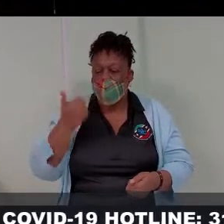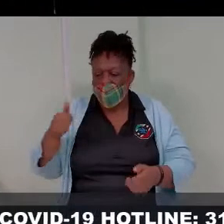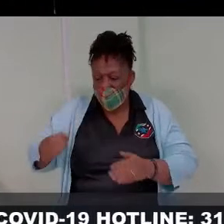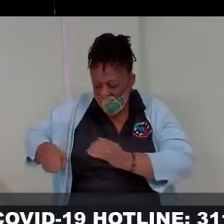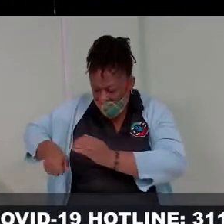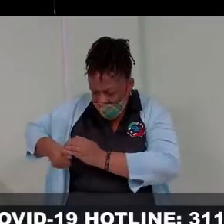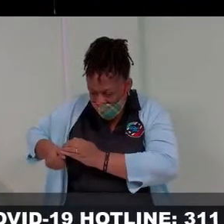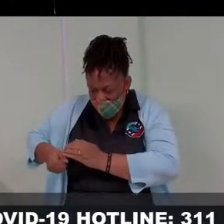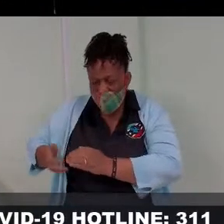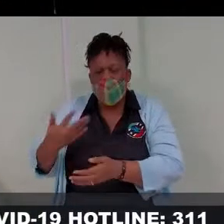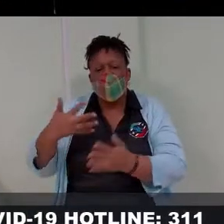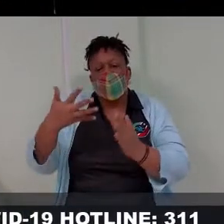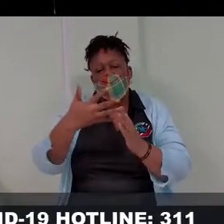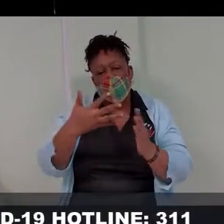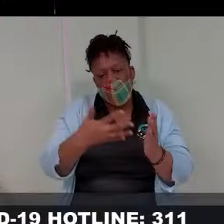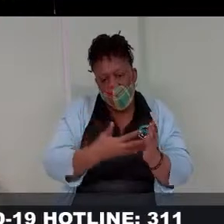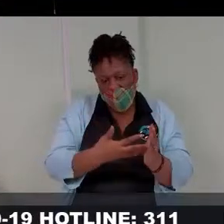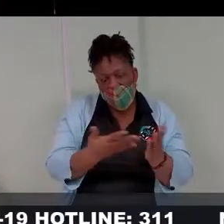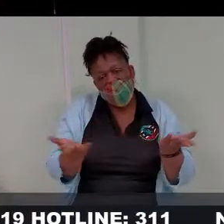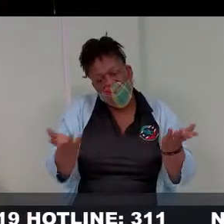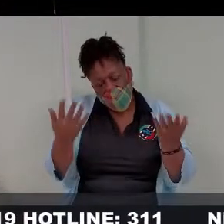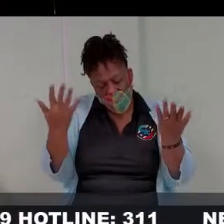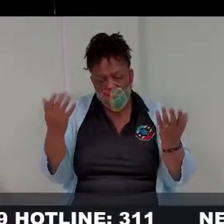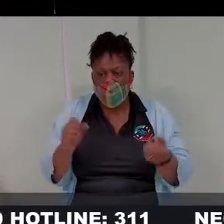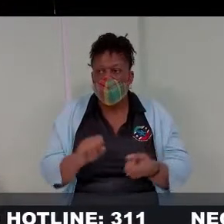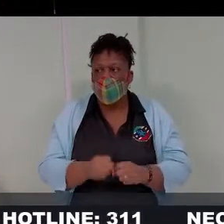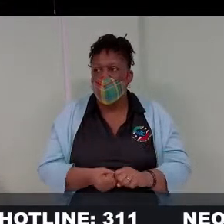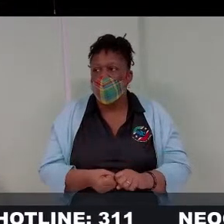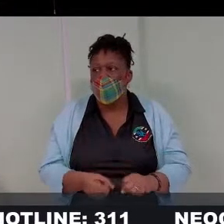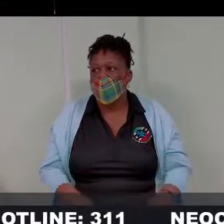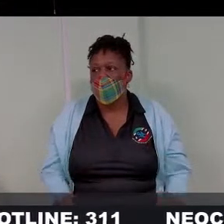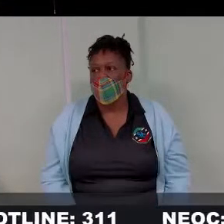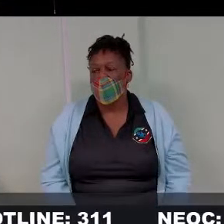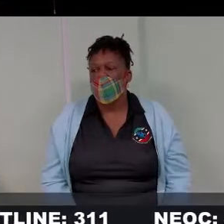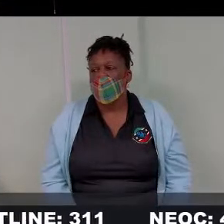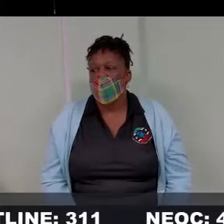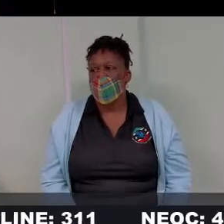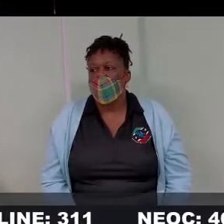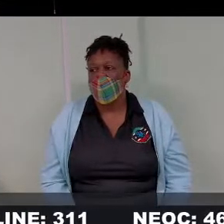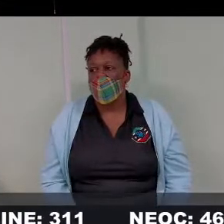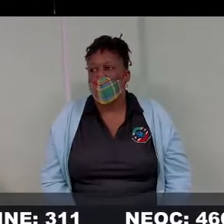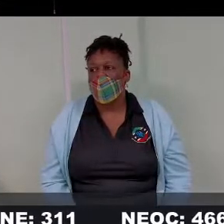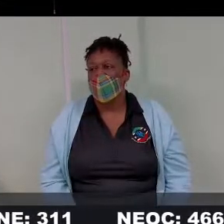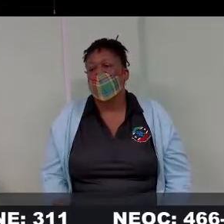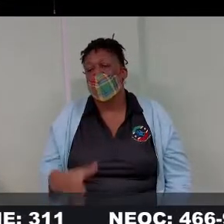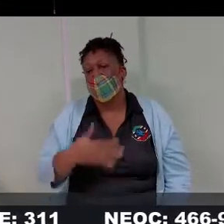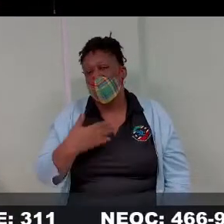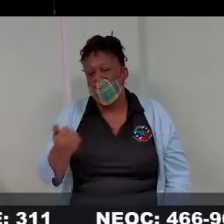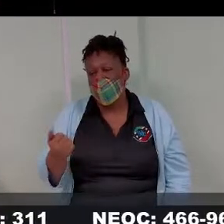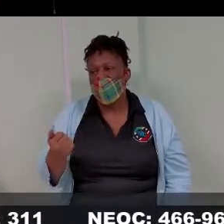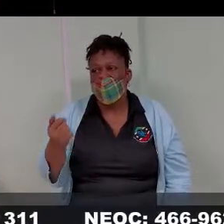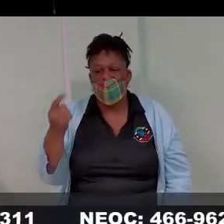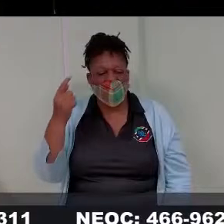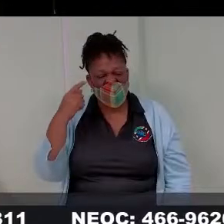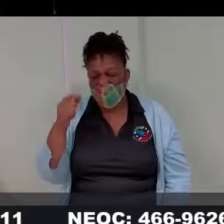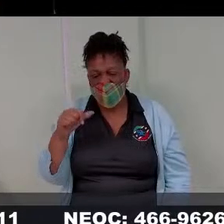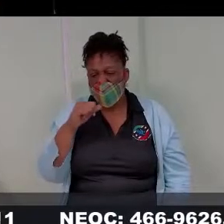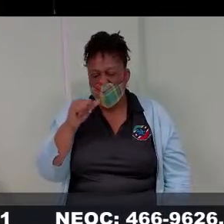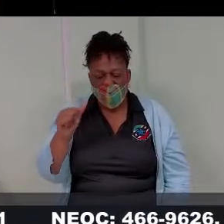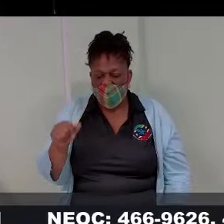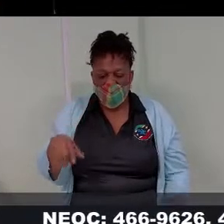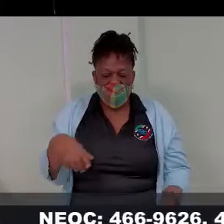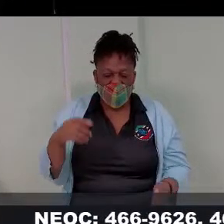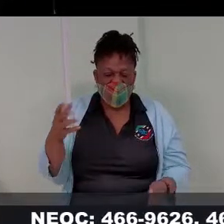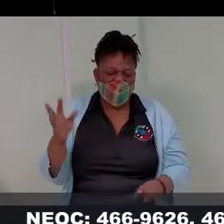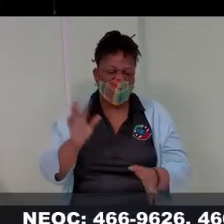did the necessary contact tracing. And I don't think that there is going to be any criminal charges